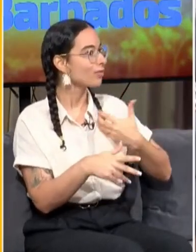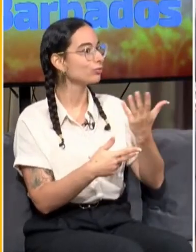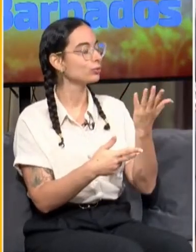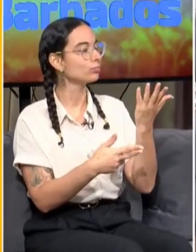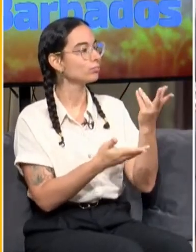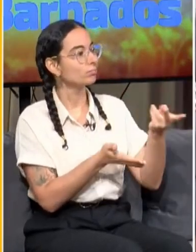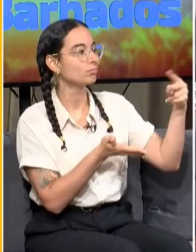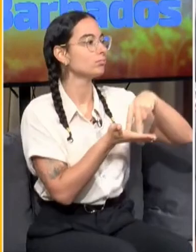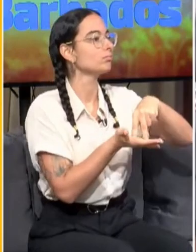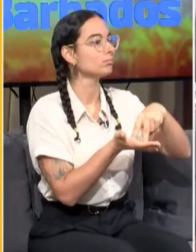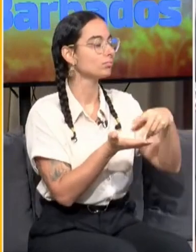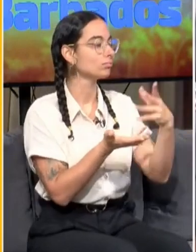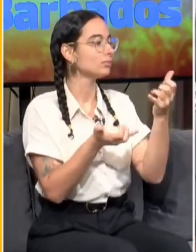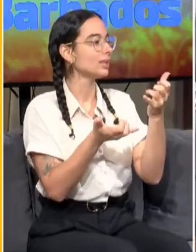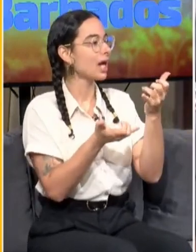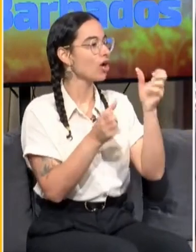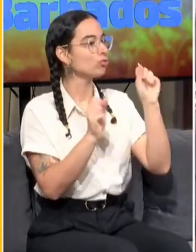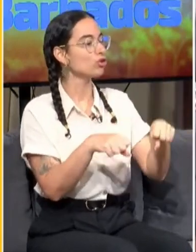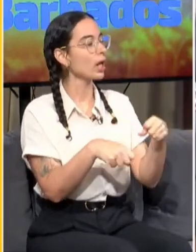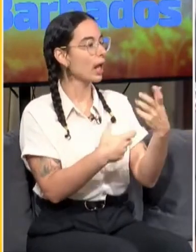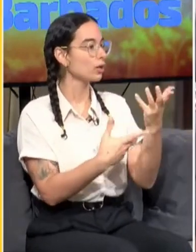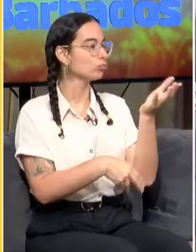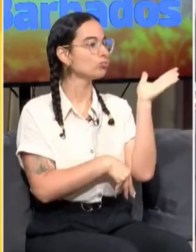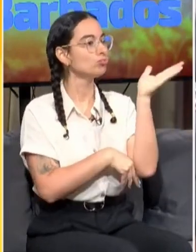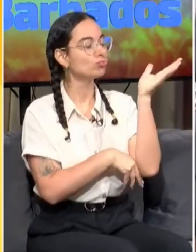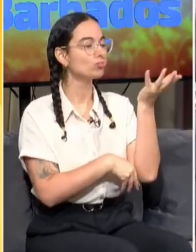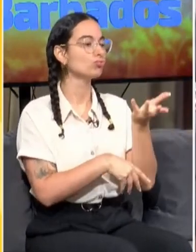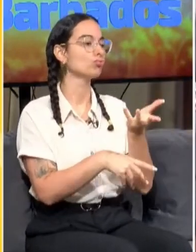ears listening to be able to make the